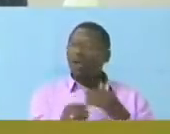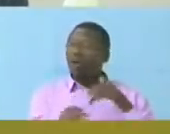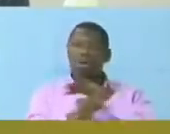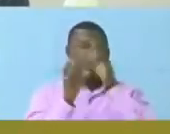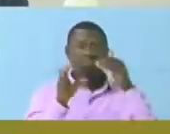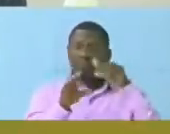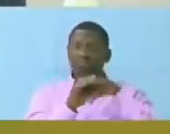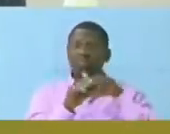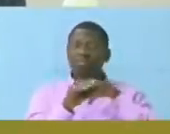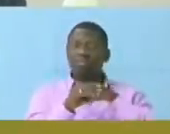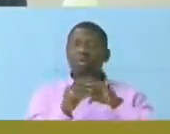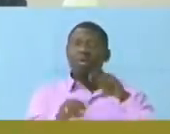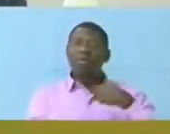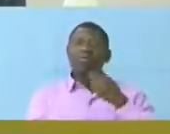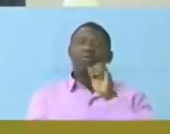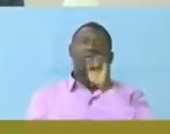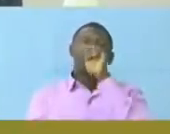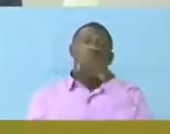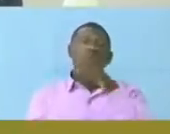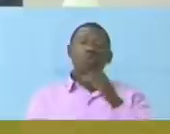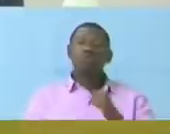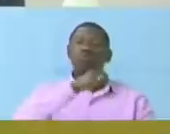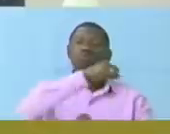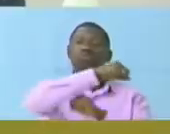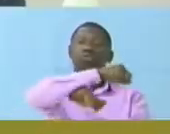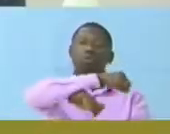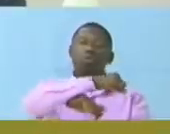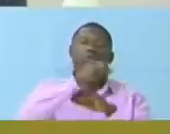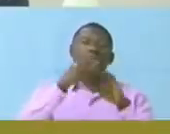part of your support